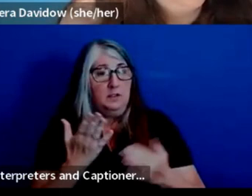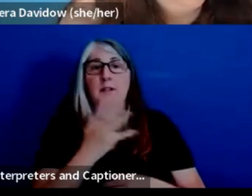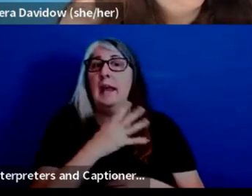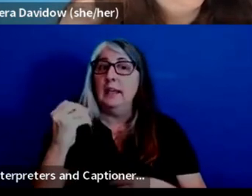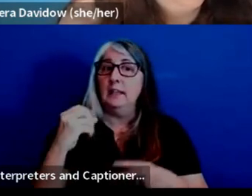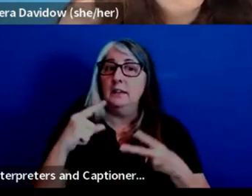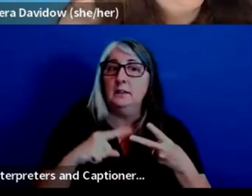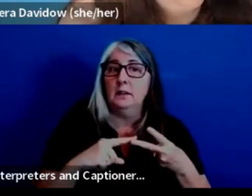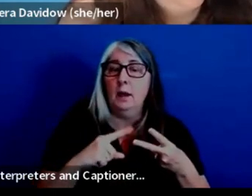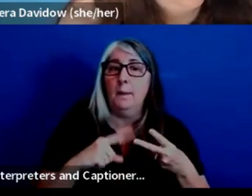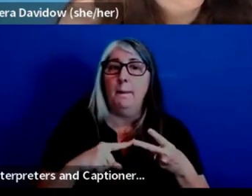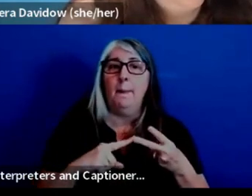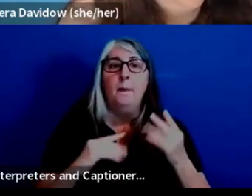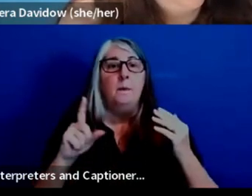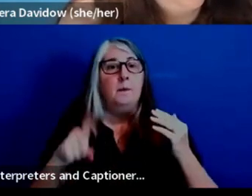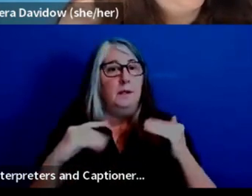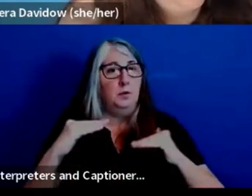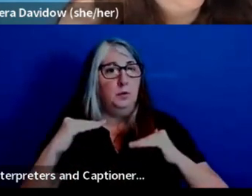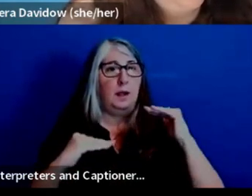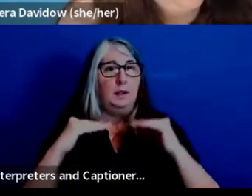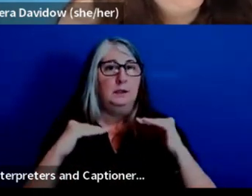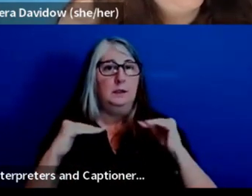time, balance that with,